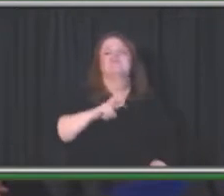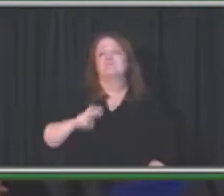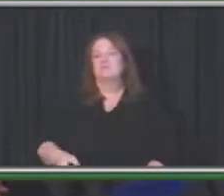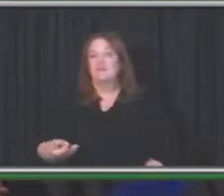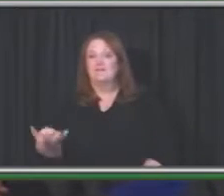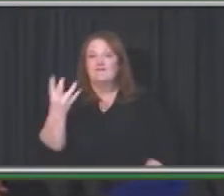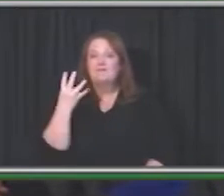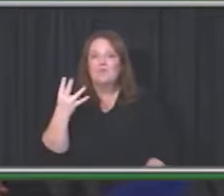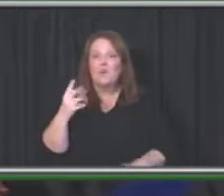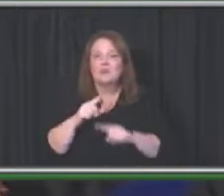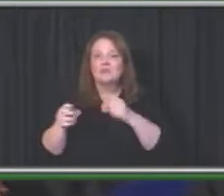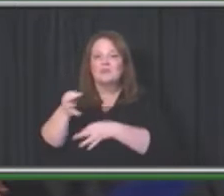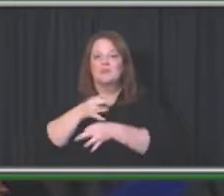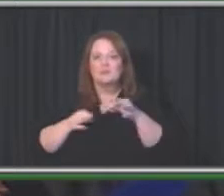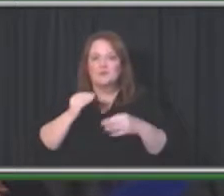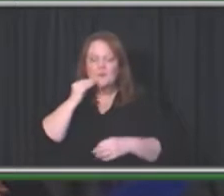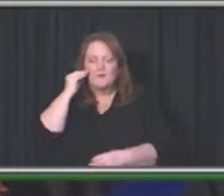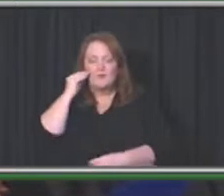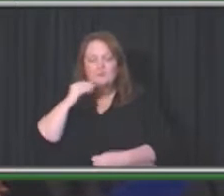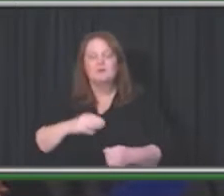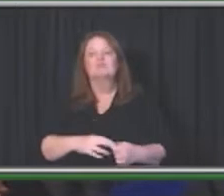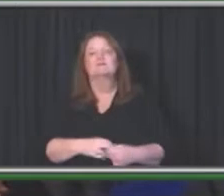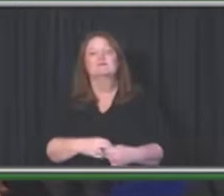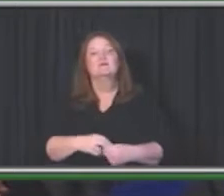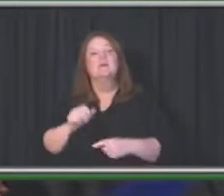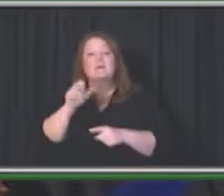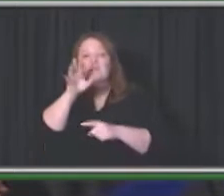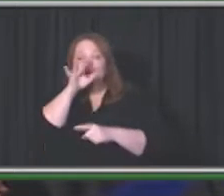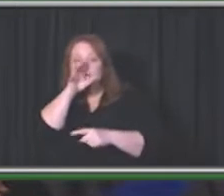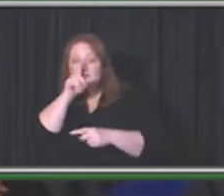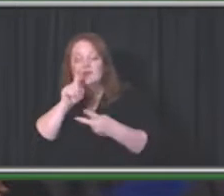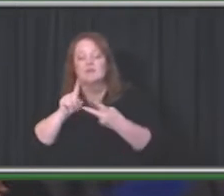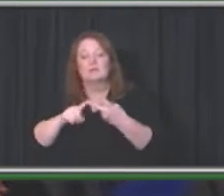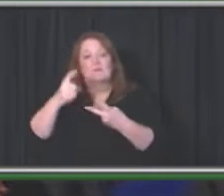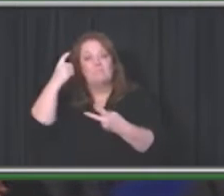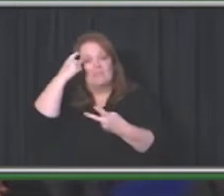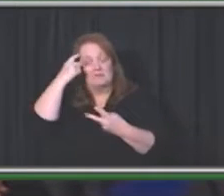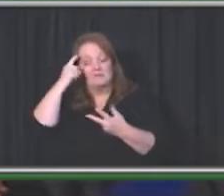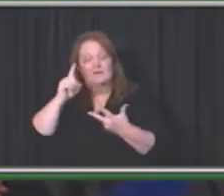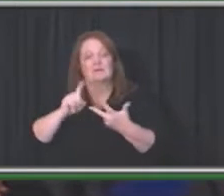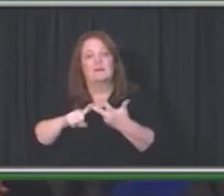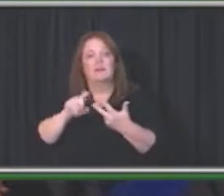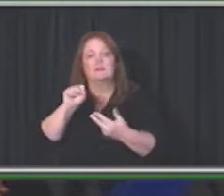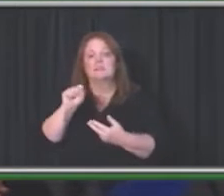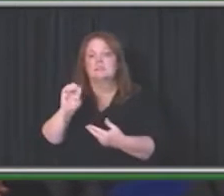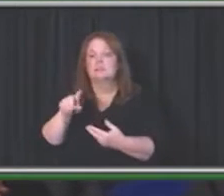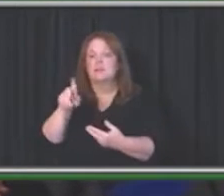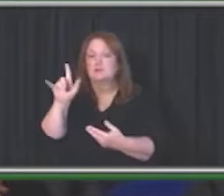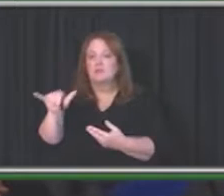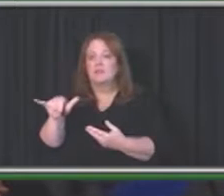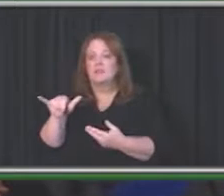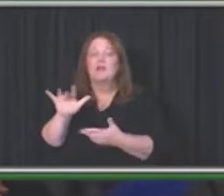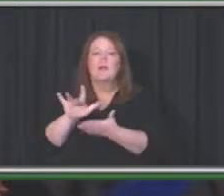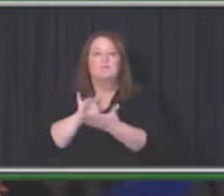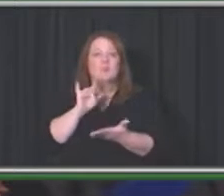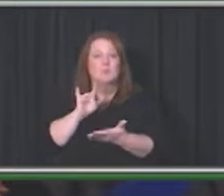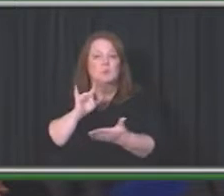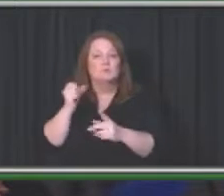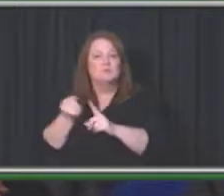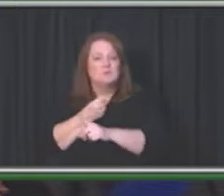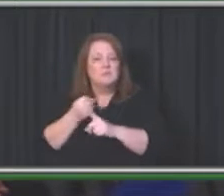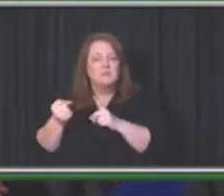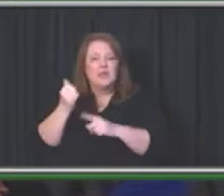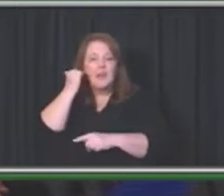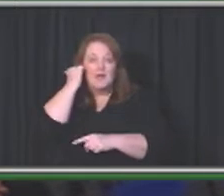I was verbally, mentally, and sexually abused daily. And at the young